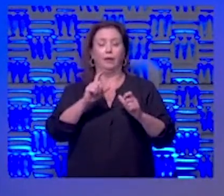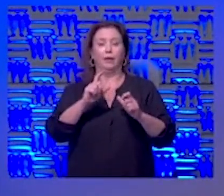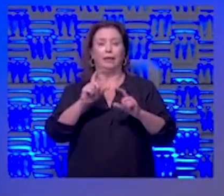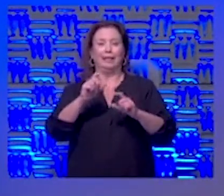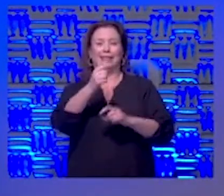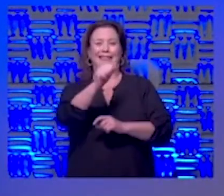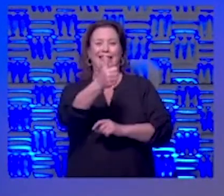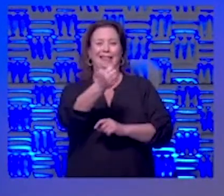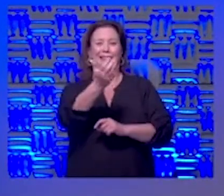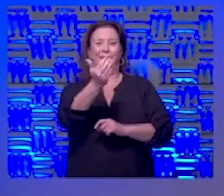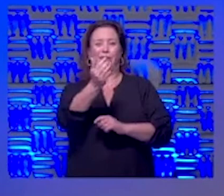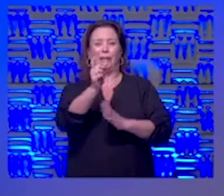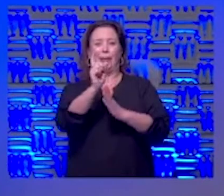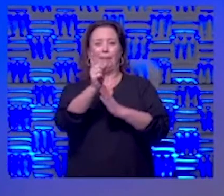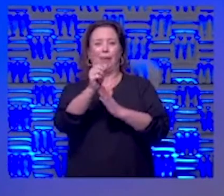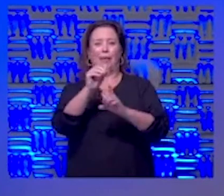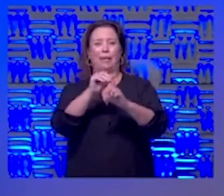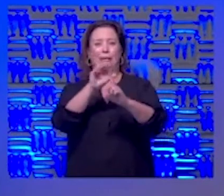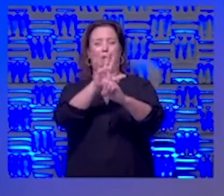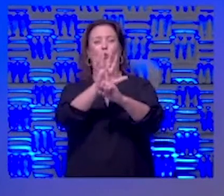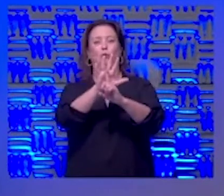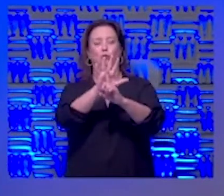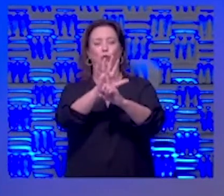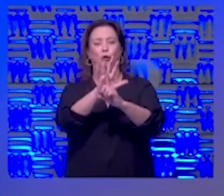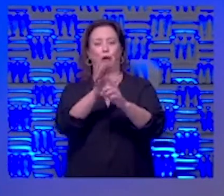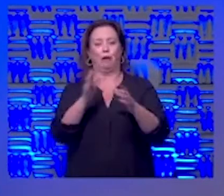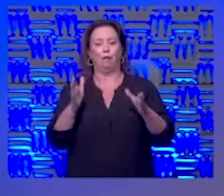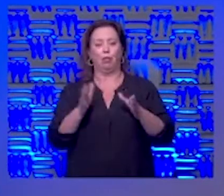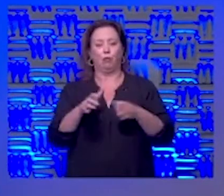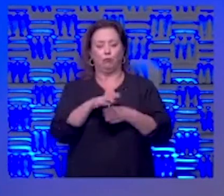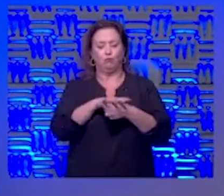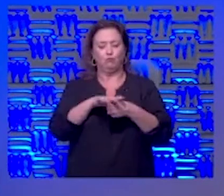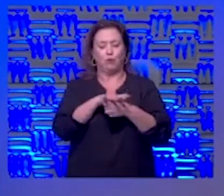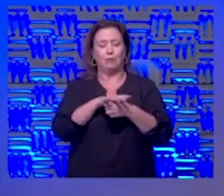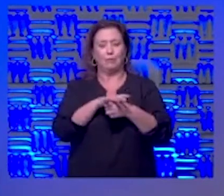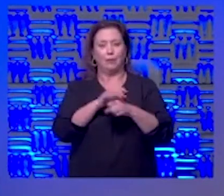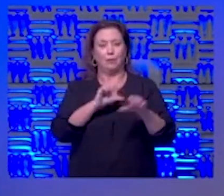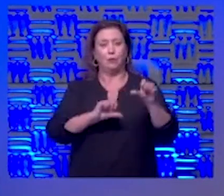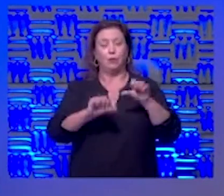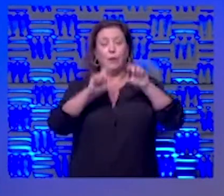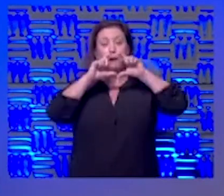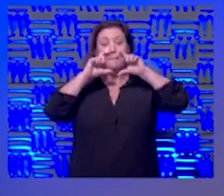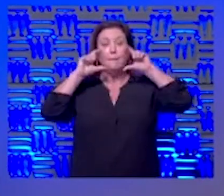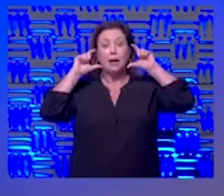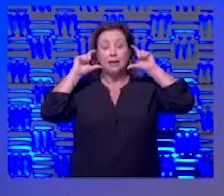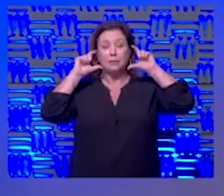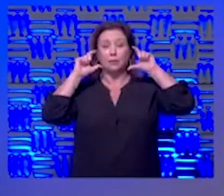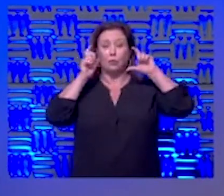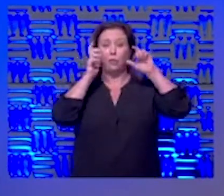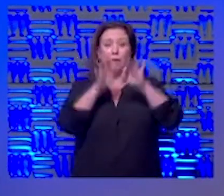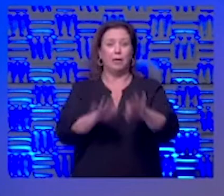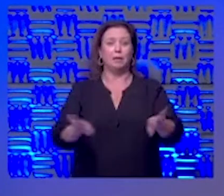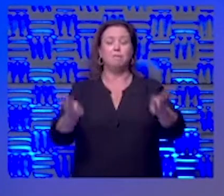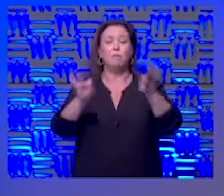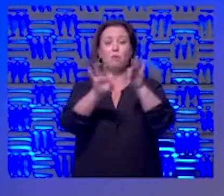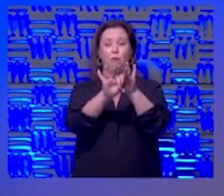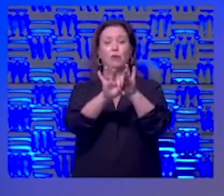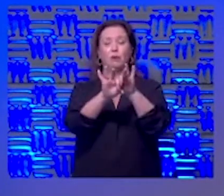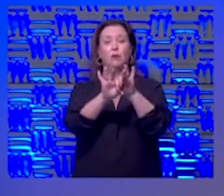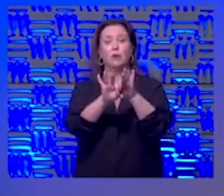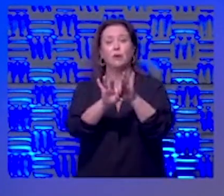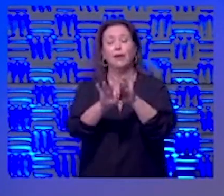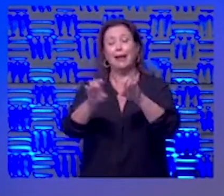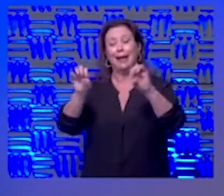to 15 minute exposure and close proximity to each other. I think mask wearing will be vitally important. as